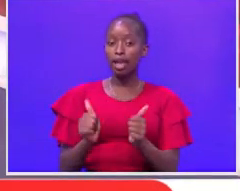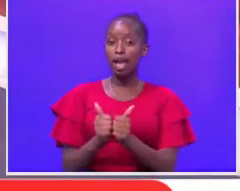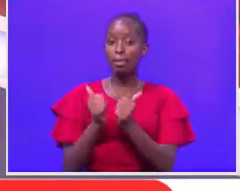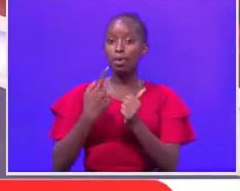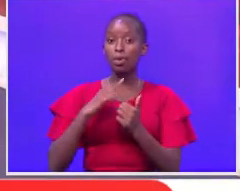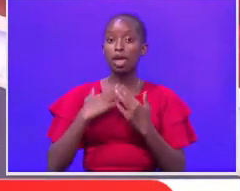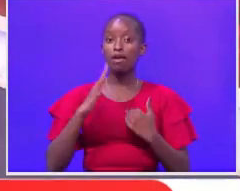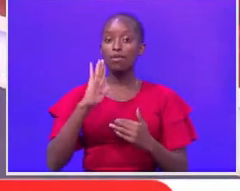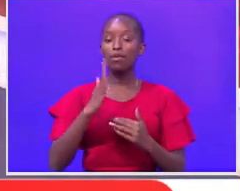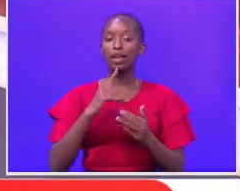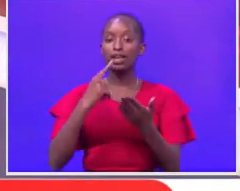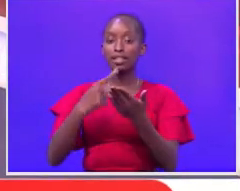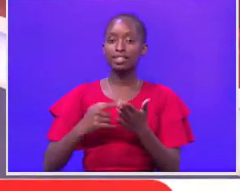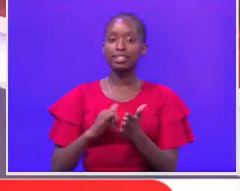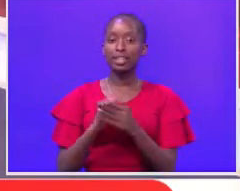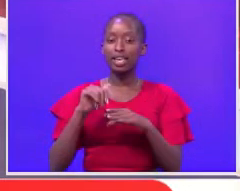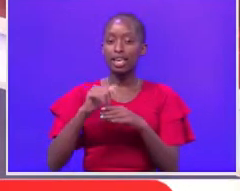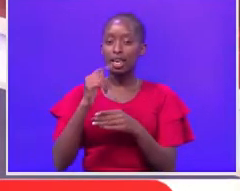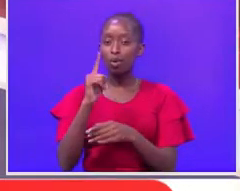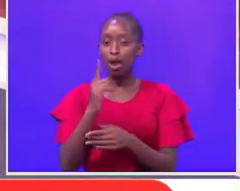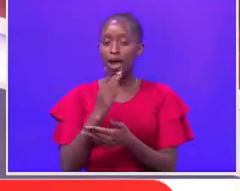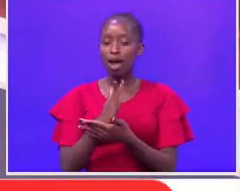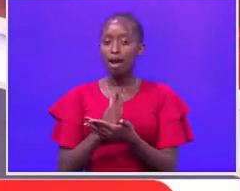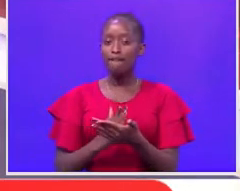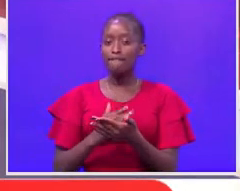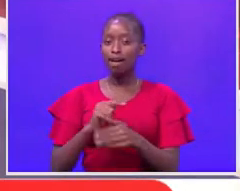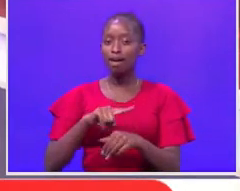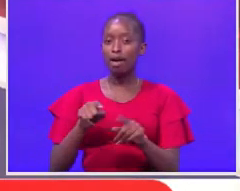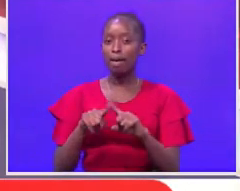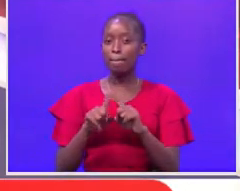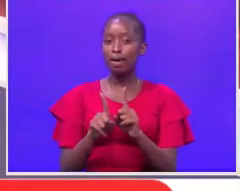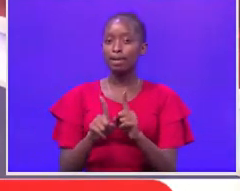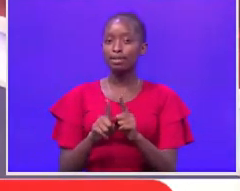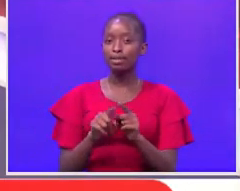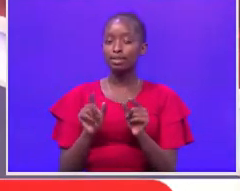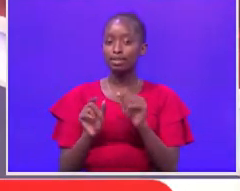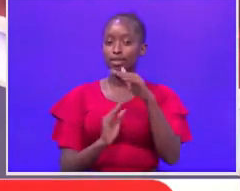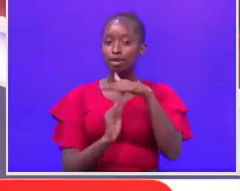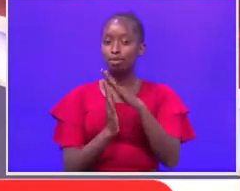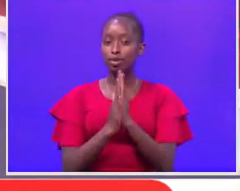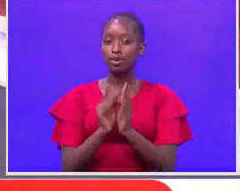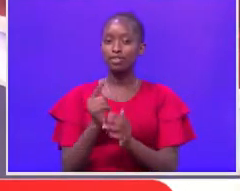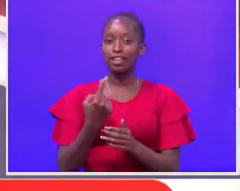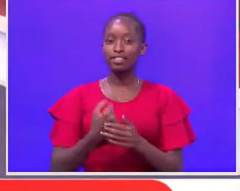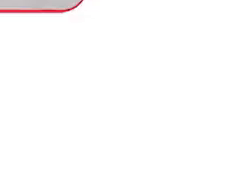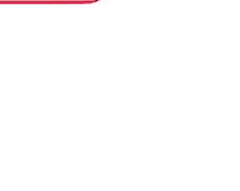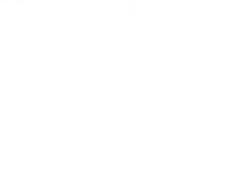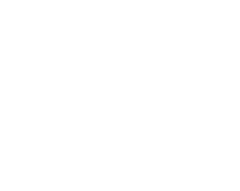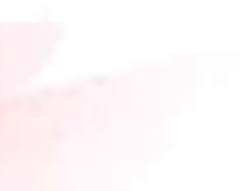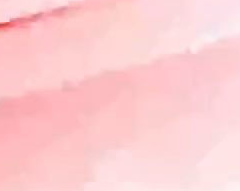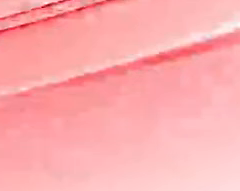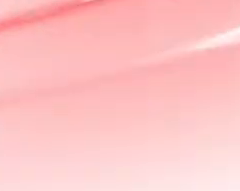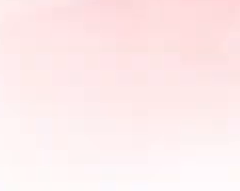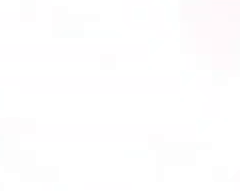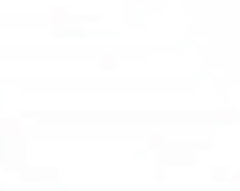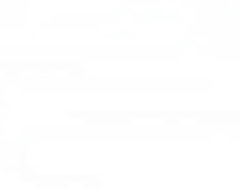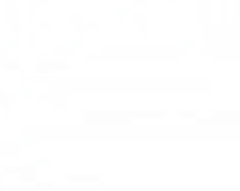discussion in just about half an hour or so. But first, a sneak peek into what's making headlines tonight.